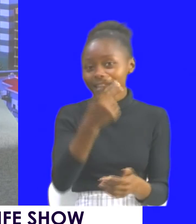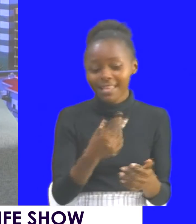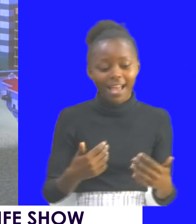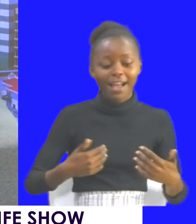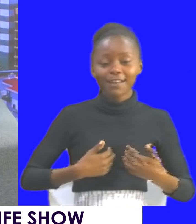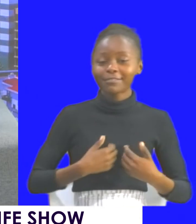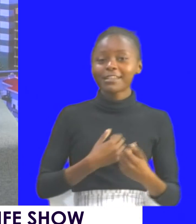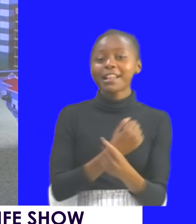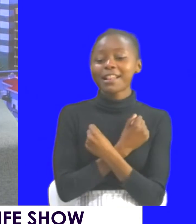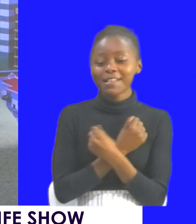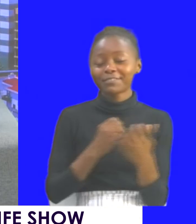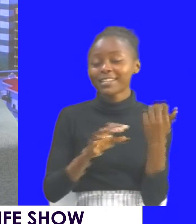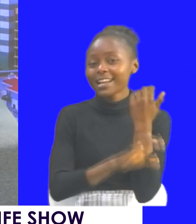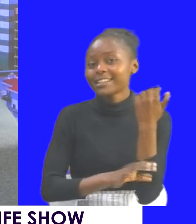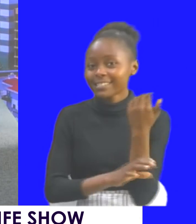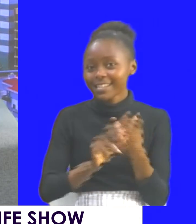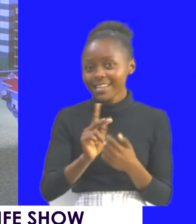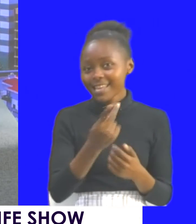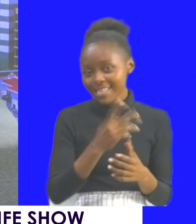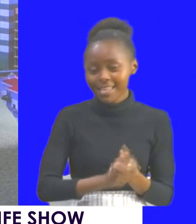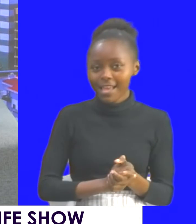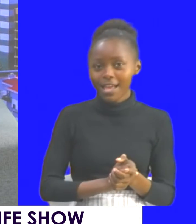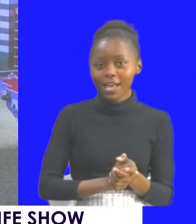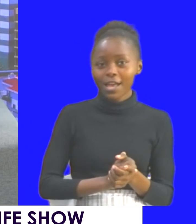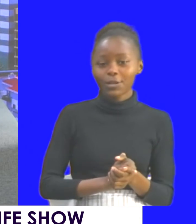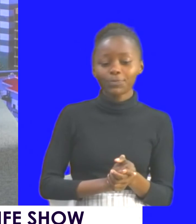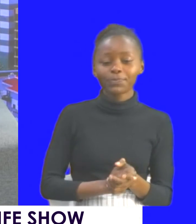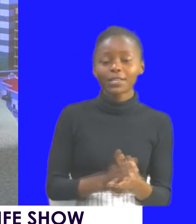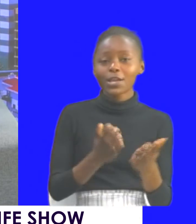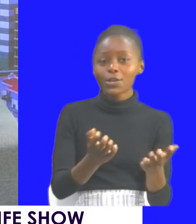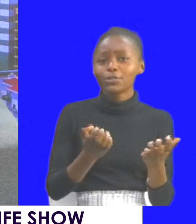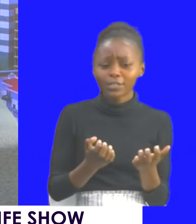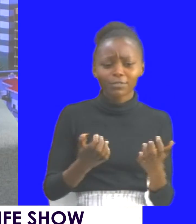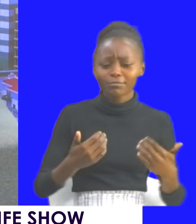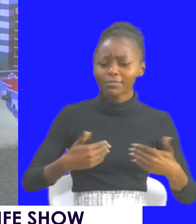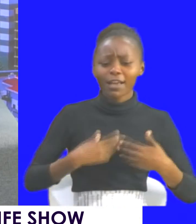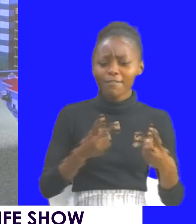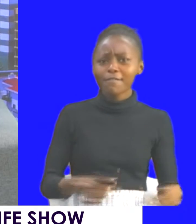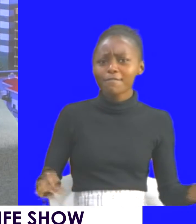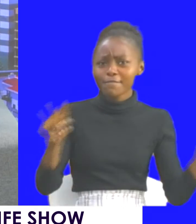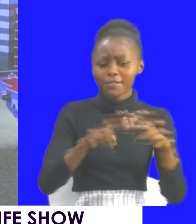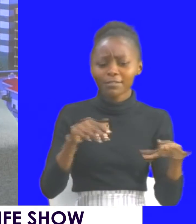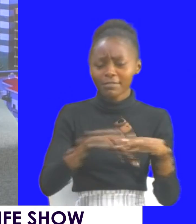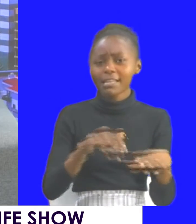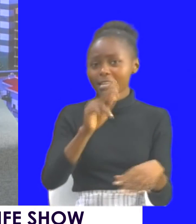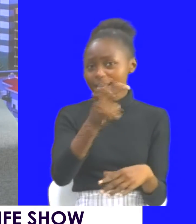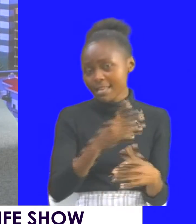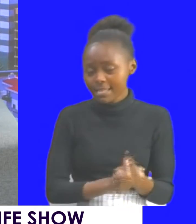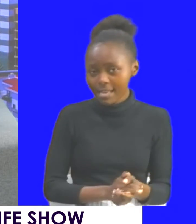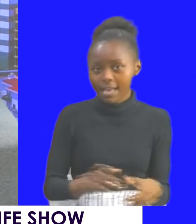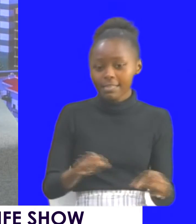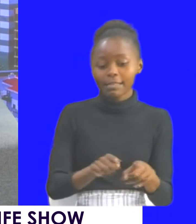Kenya. You need to stay relevant in Kenya. You need to stay relevant in the country that you're watching me